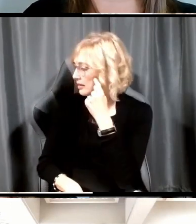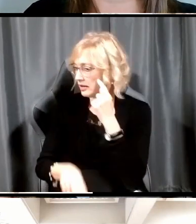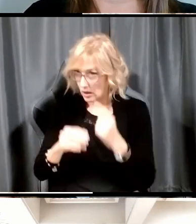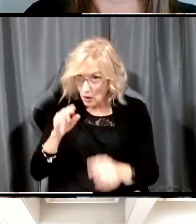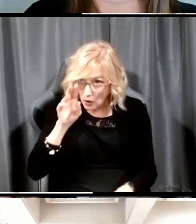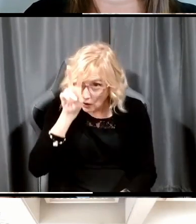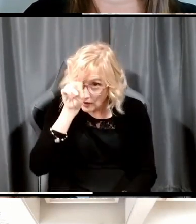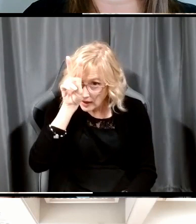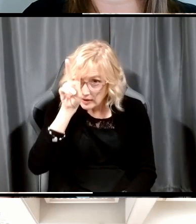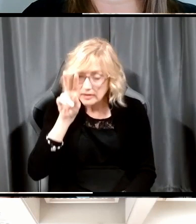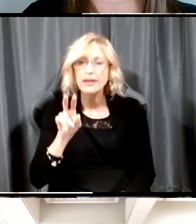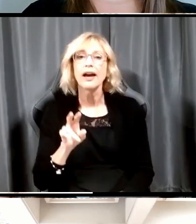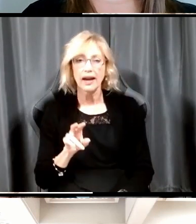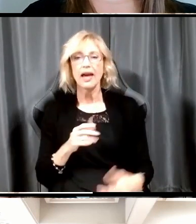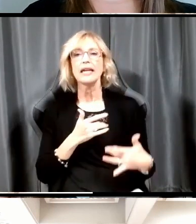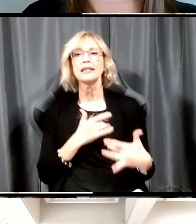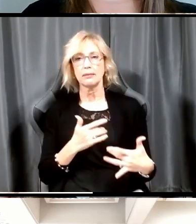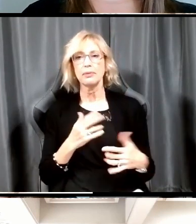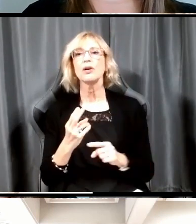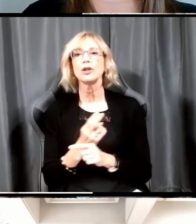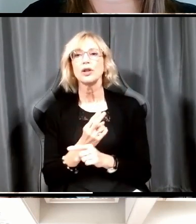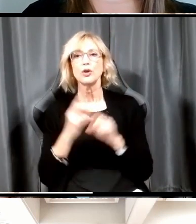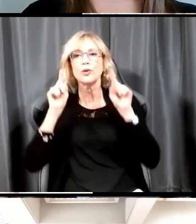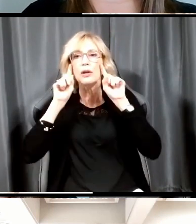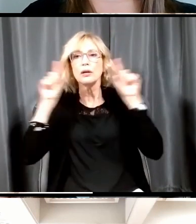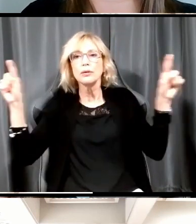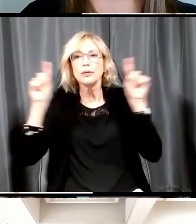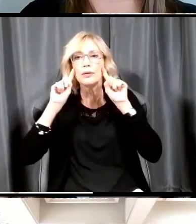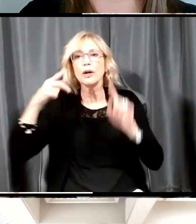it's very typical that they use their peripheral vision.